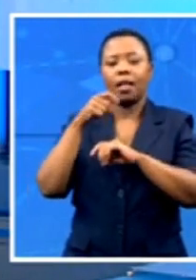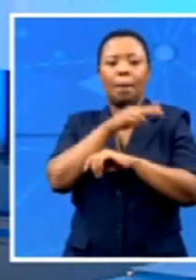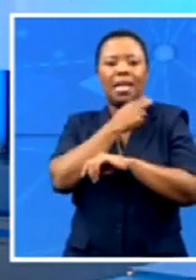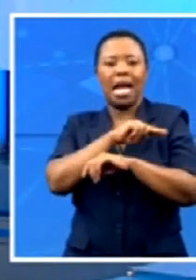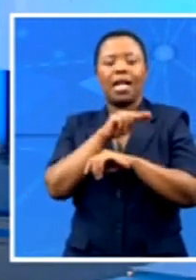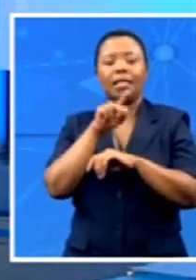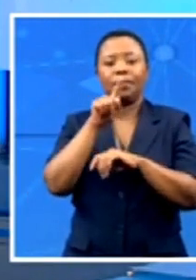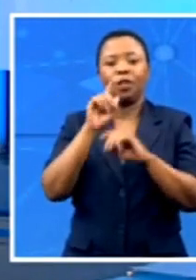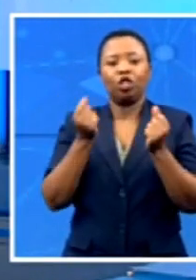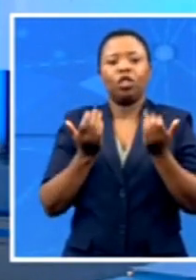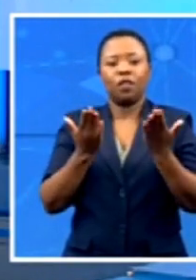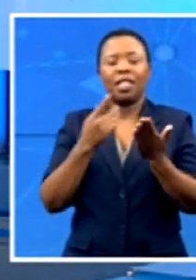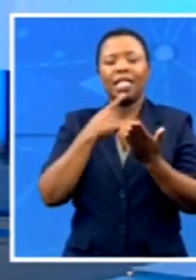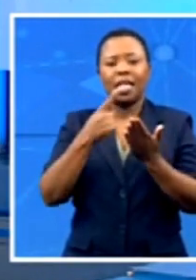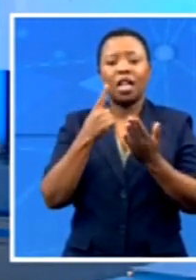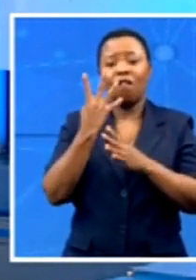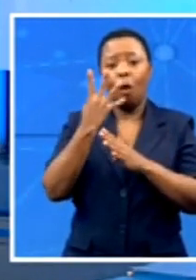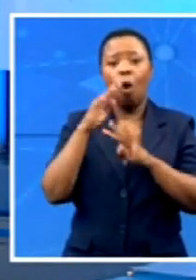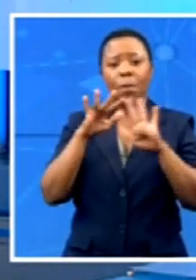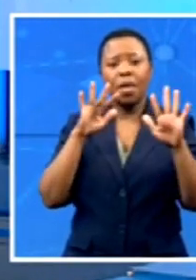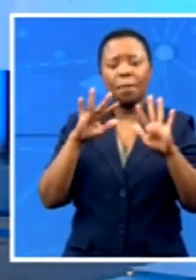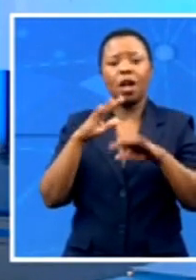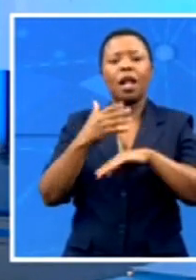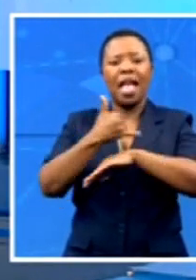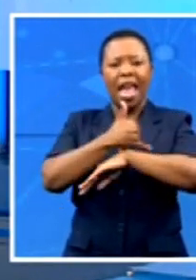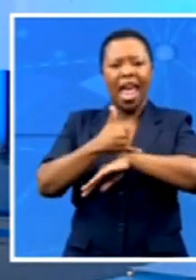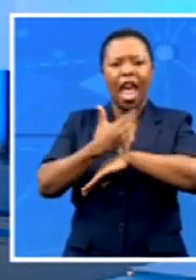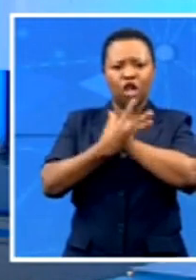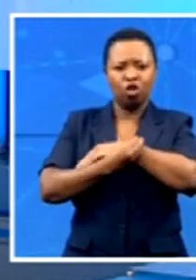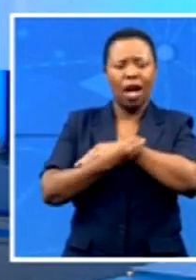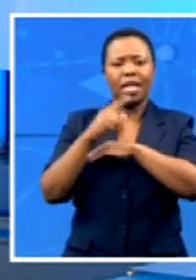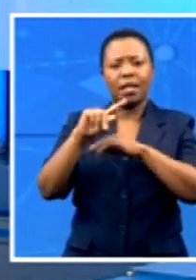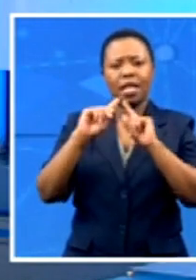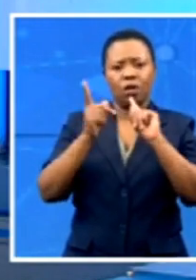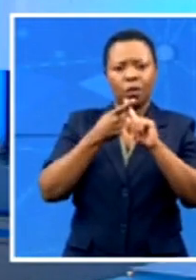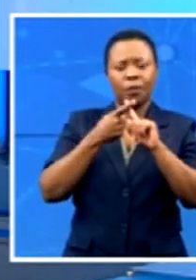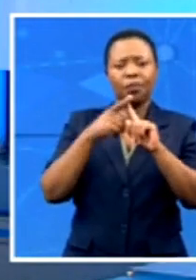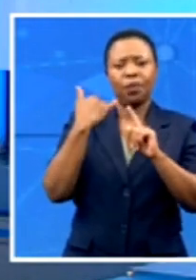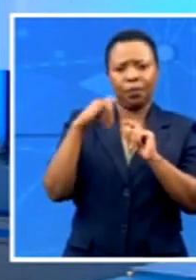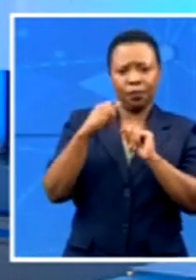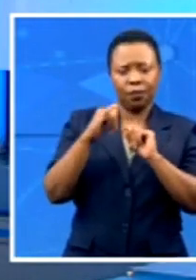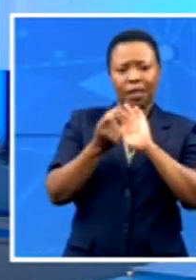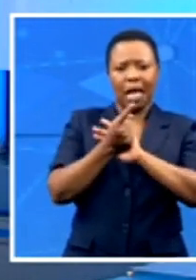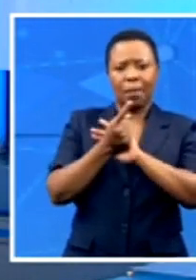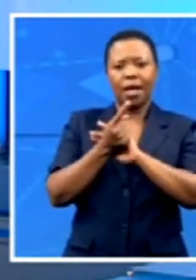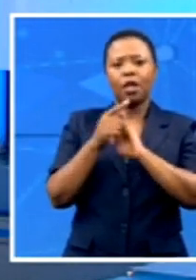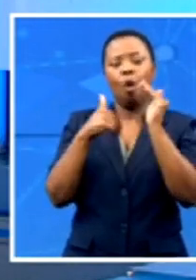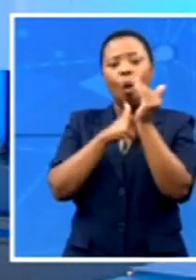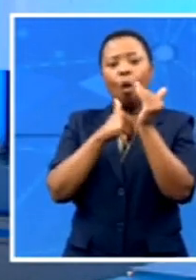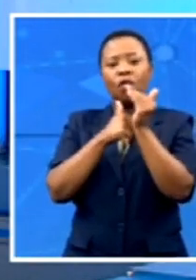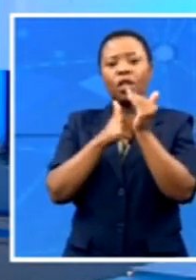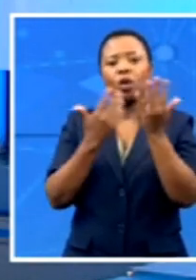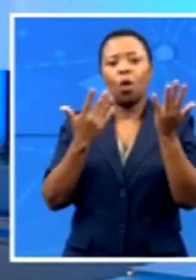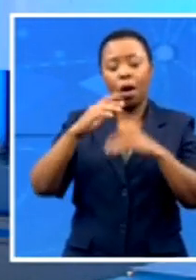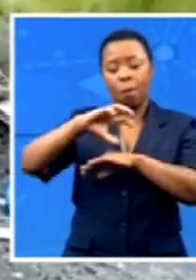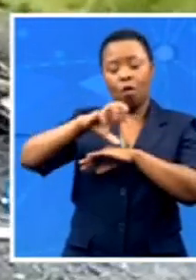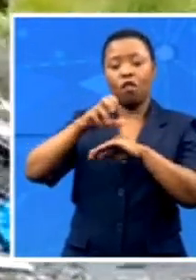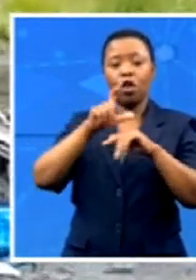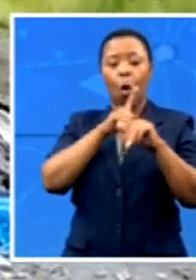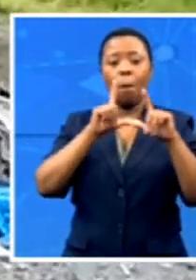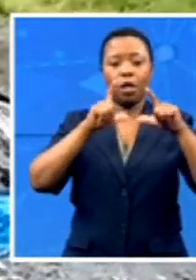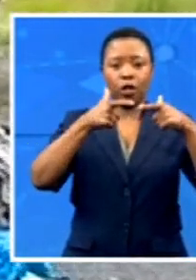in that crash, and that happened in the early hours of this morning. The office of the provincial commissioner also released a statement saying that